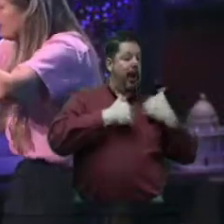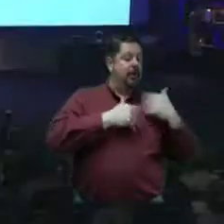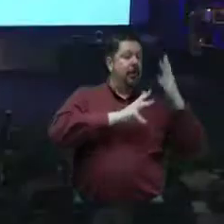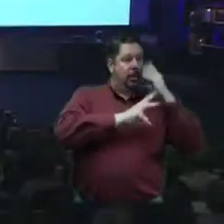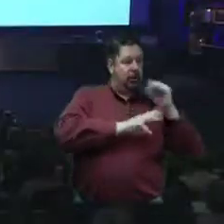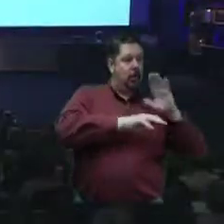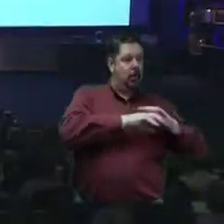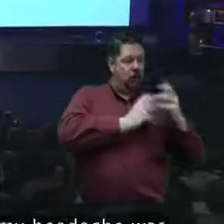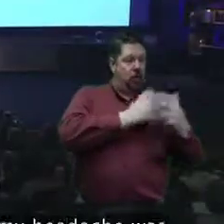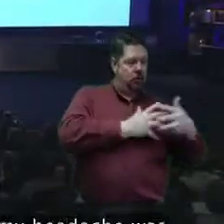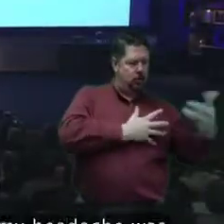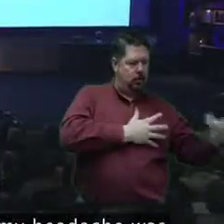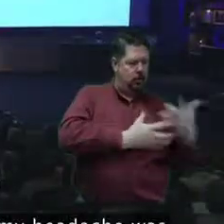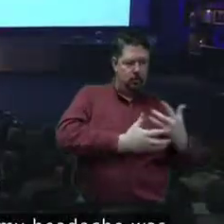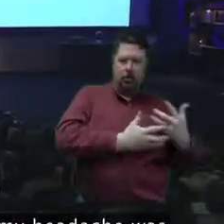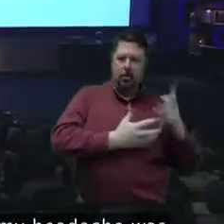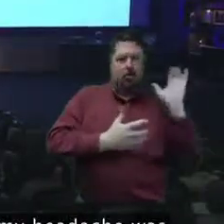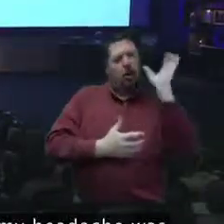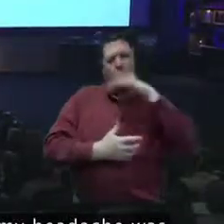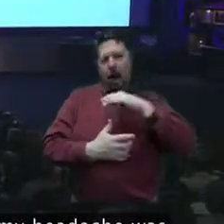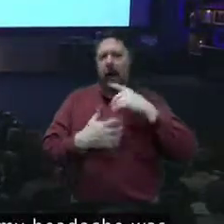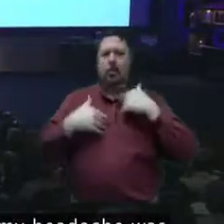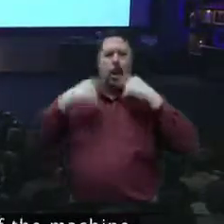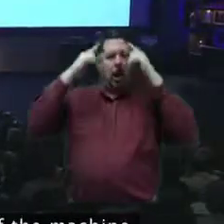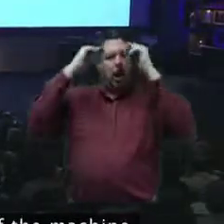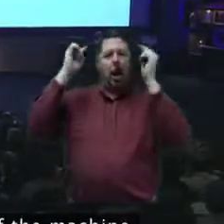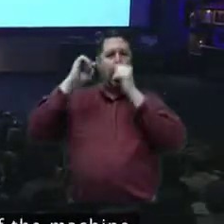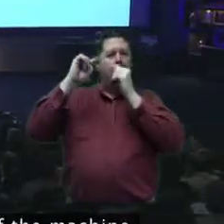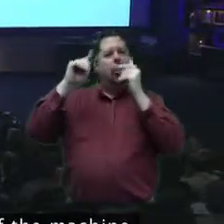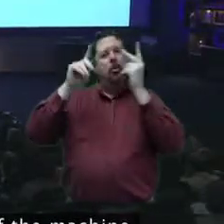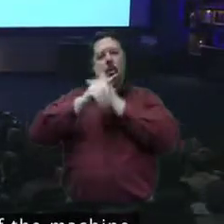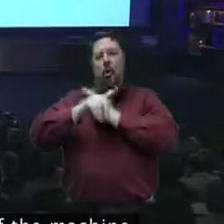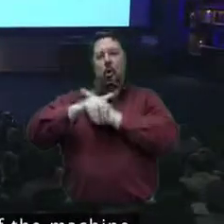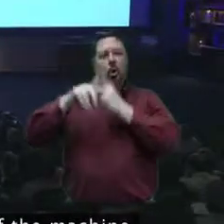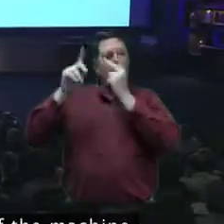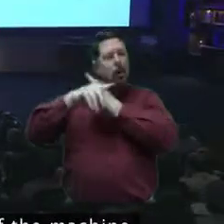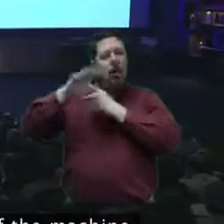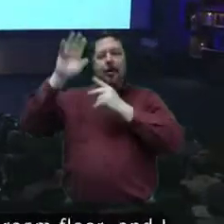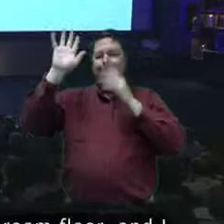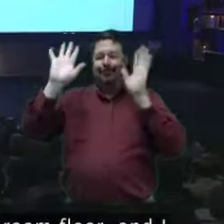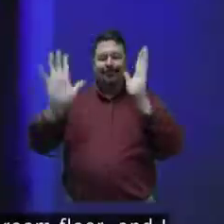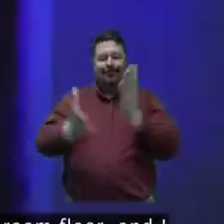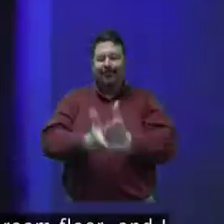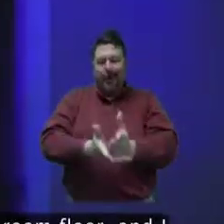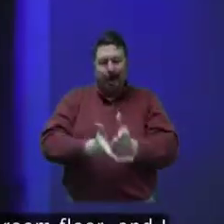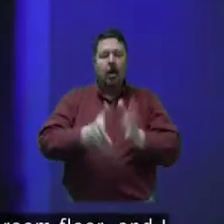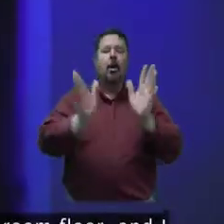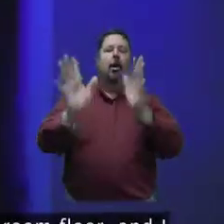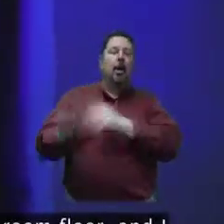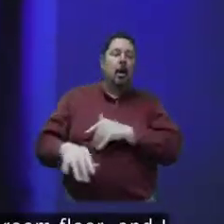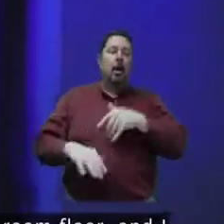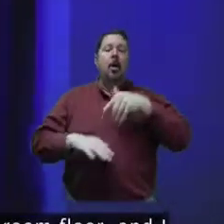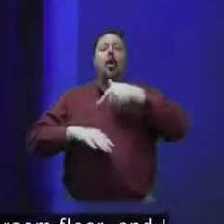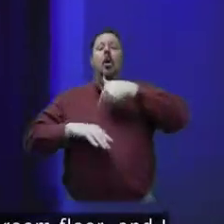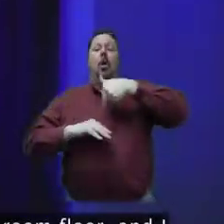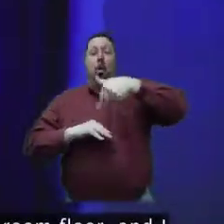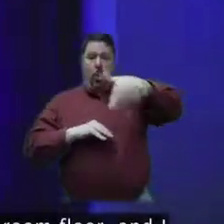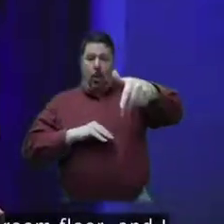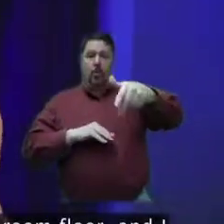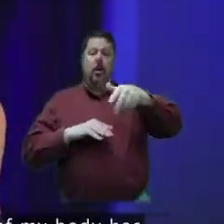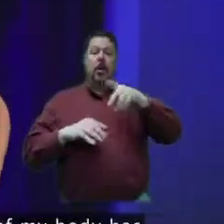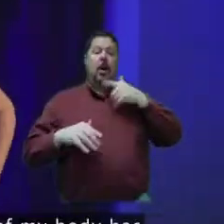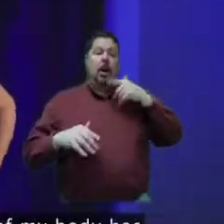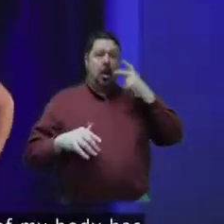experience. And it was all very peculiar, and my headache was just getting worse, so I get off the machine, and I'm walking across my living room floor,